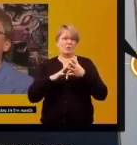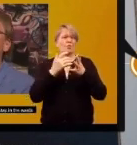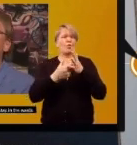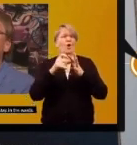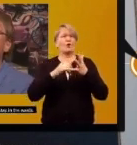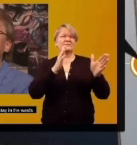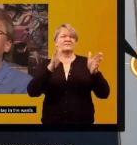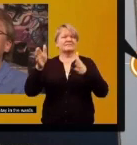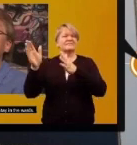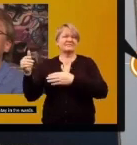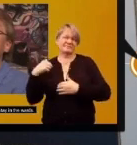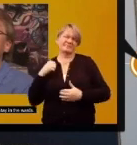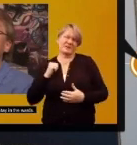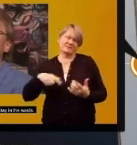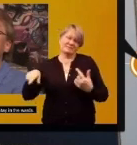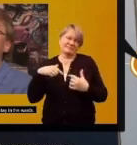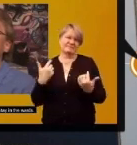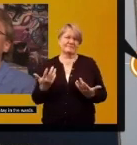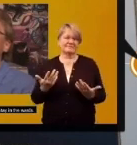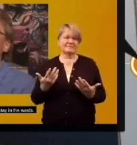hospital, and